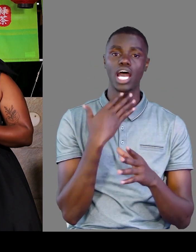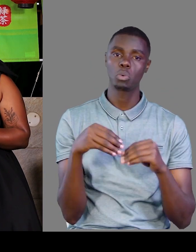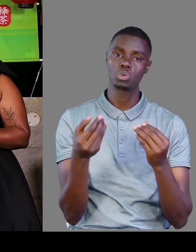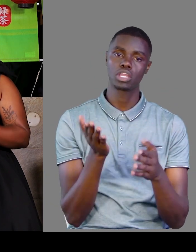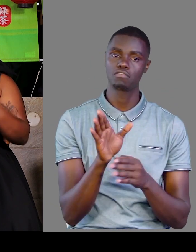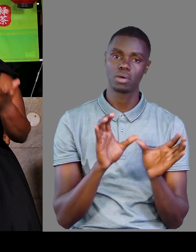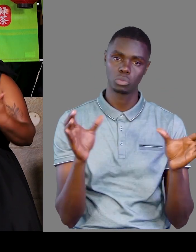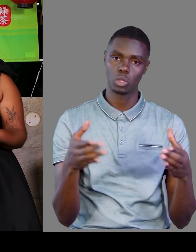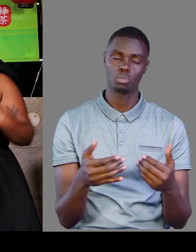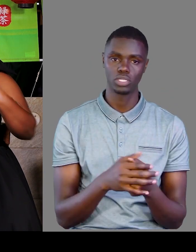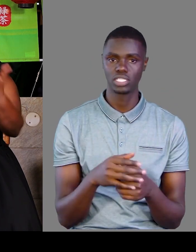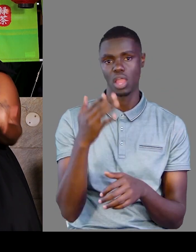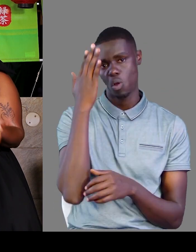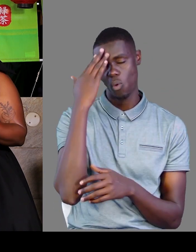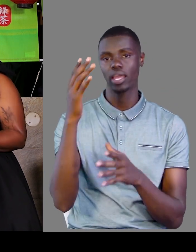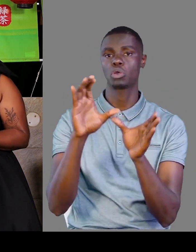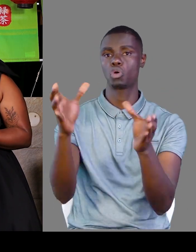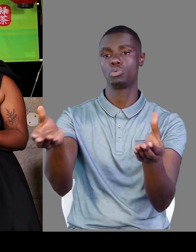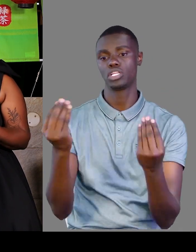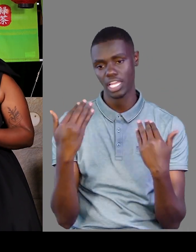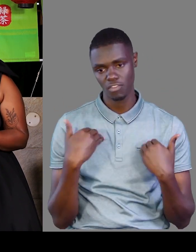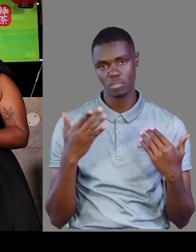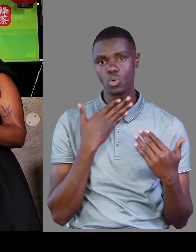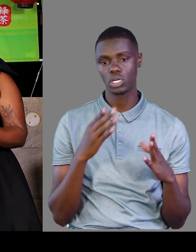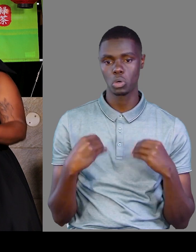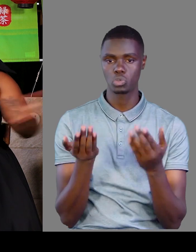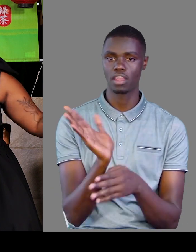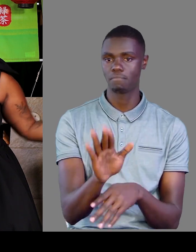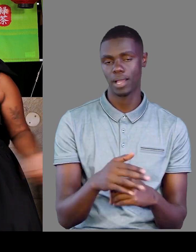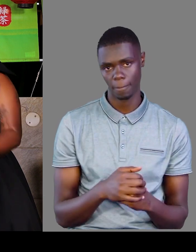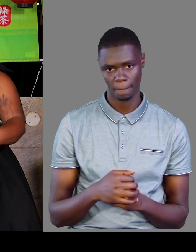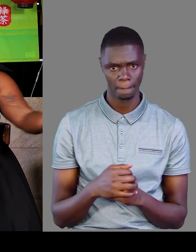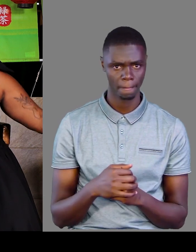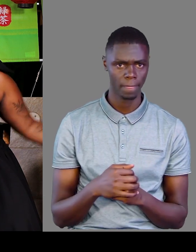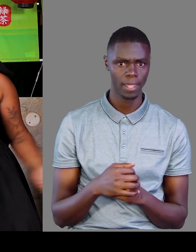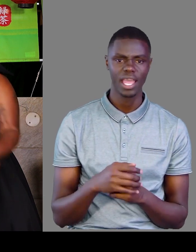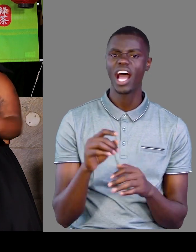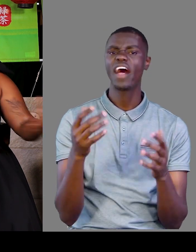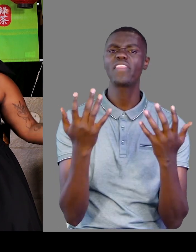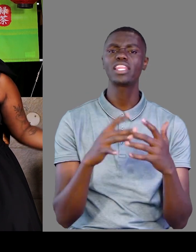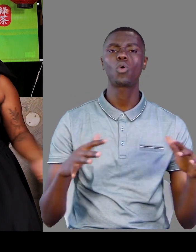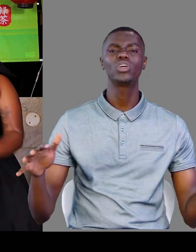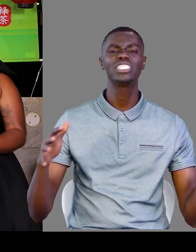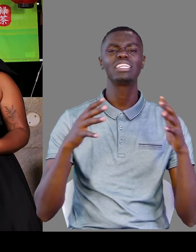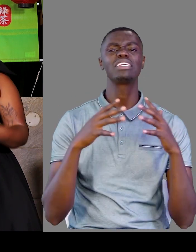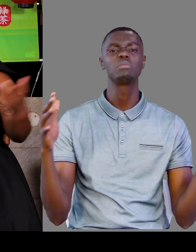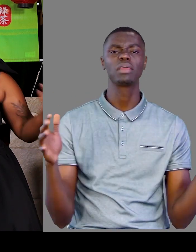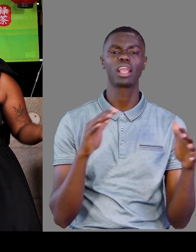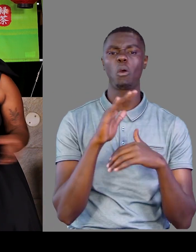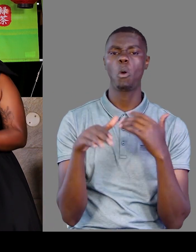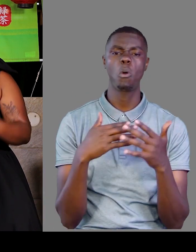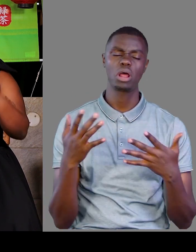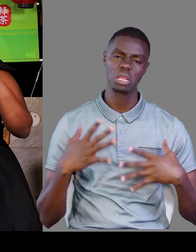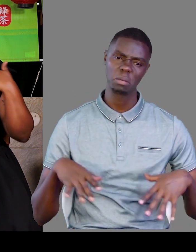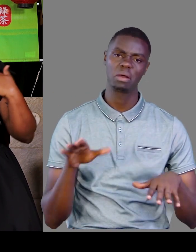to the community because hata mimi nilipewa. Walai, that's so commendable of you. hii ocean ni kubwa sana. Tuwezi tosha